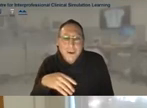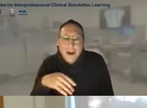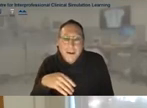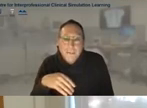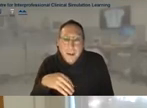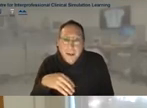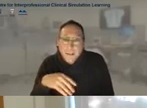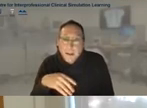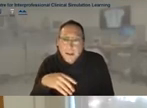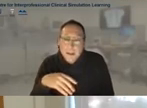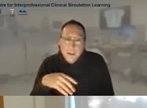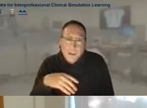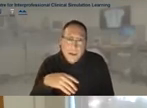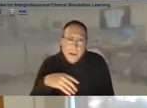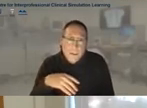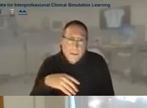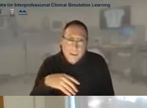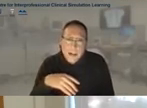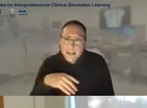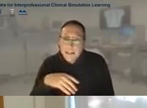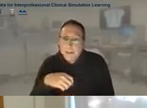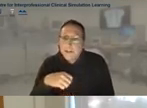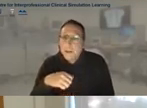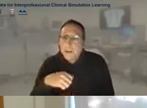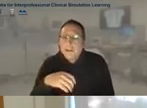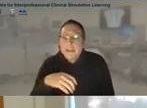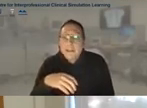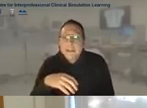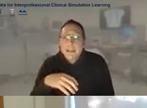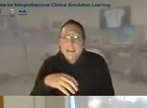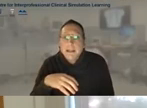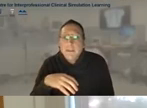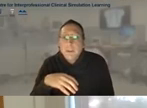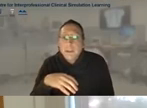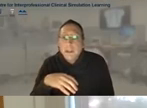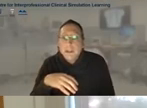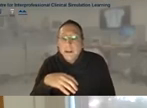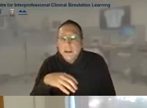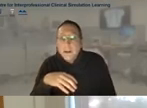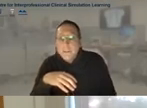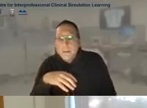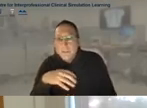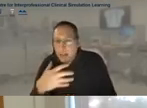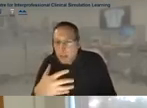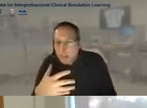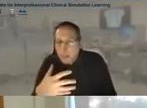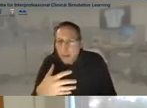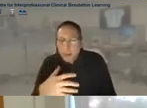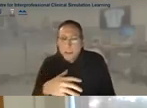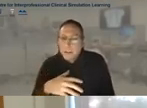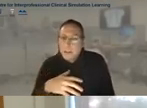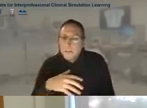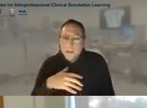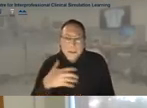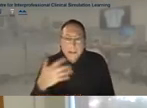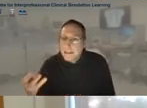know that everything we've done is open source and we really invite people to